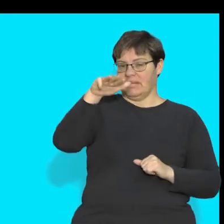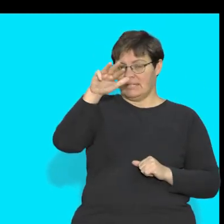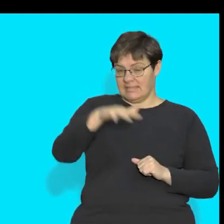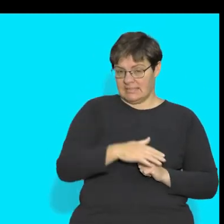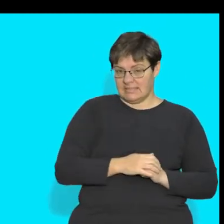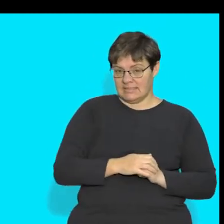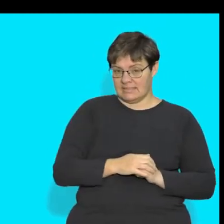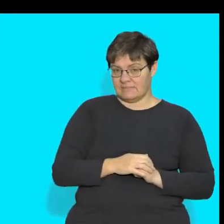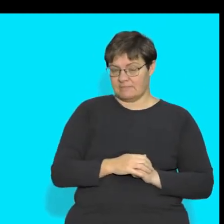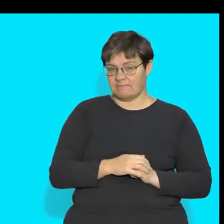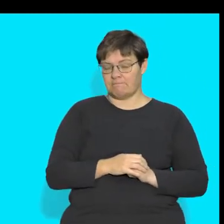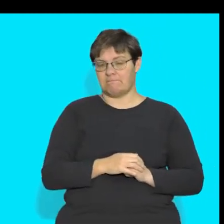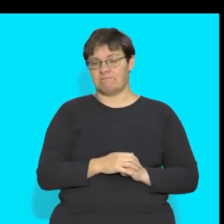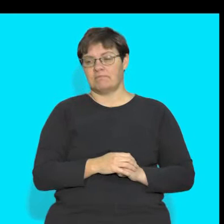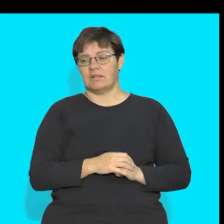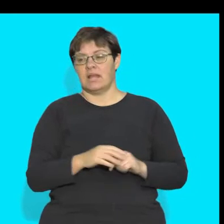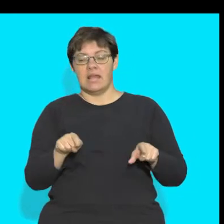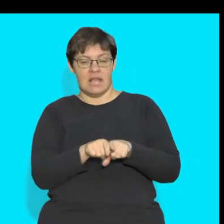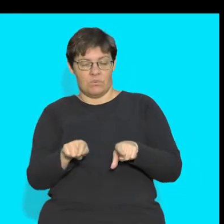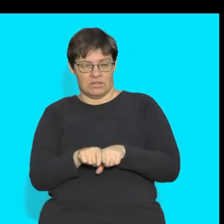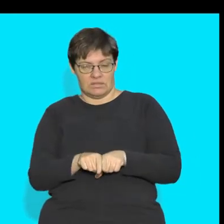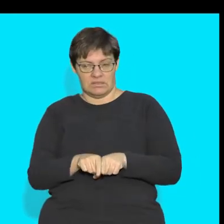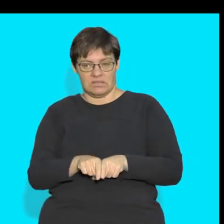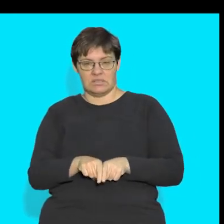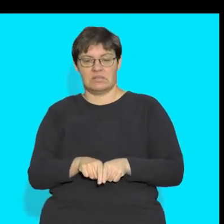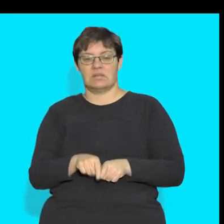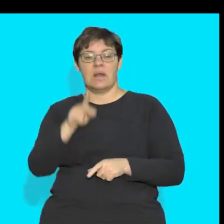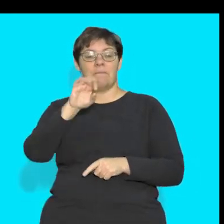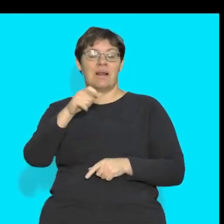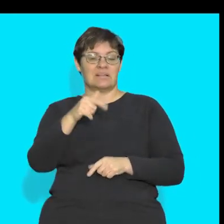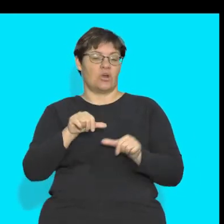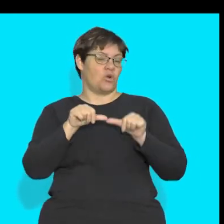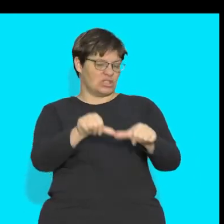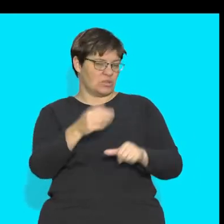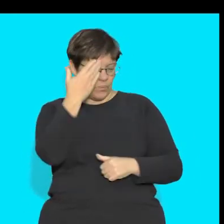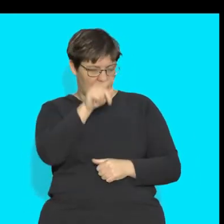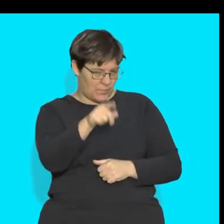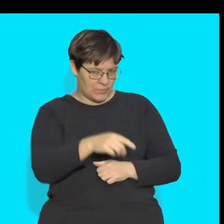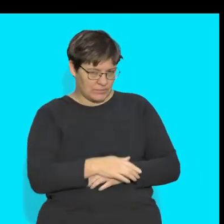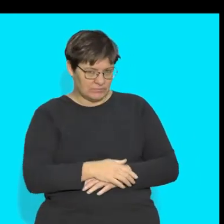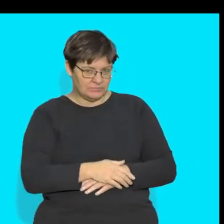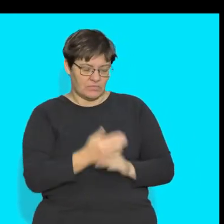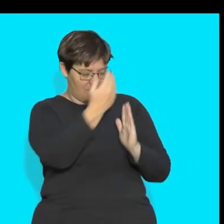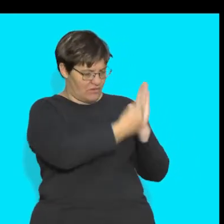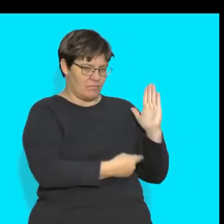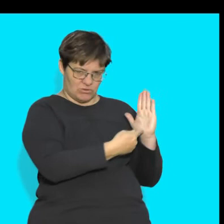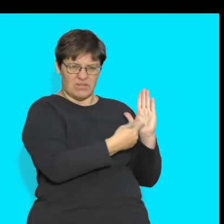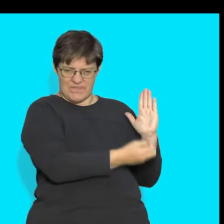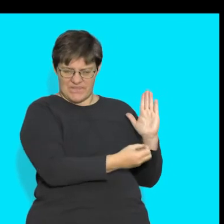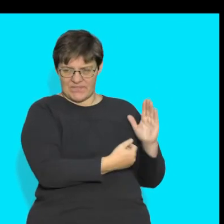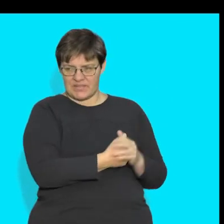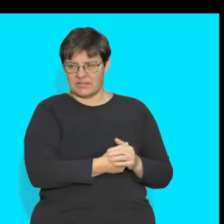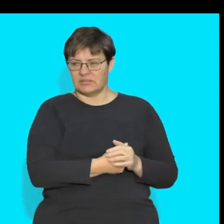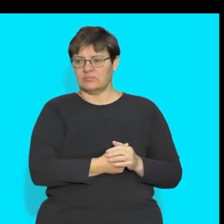19. H being Planck's constant, which we know, and if you don't, it's on your information